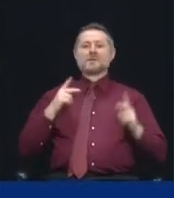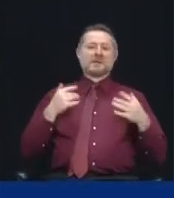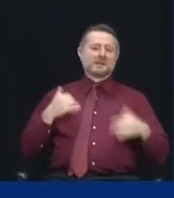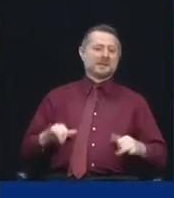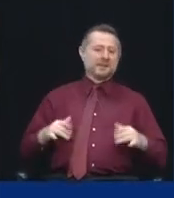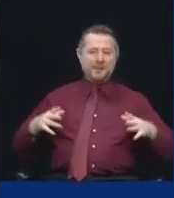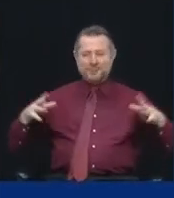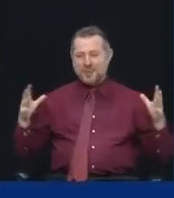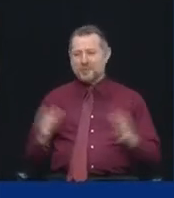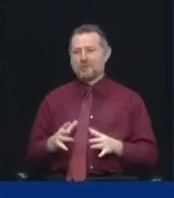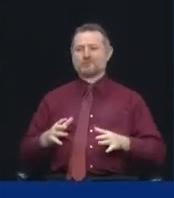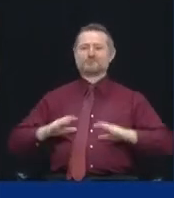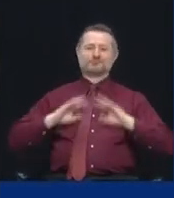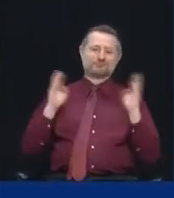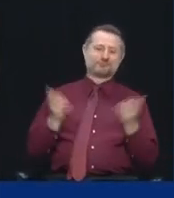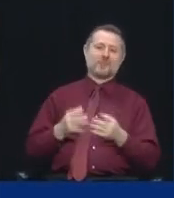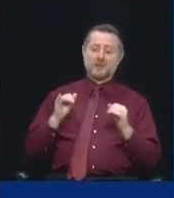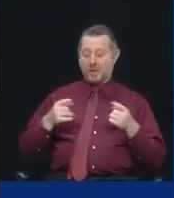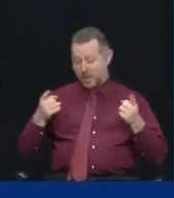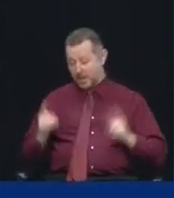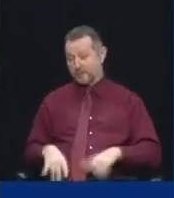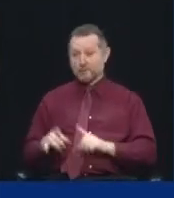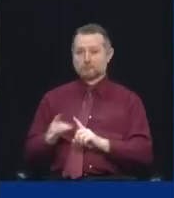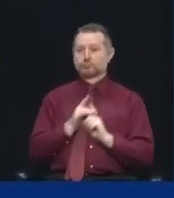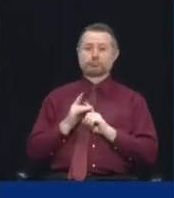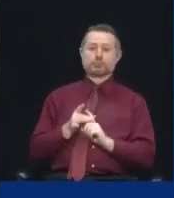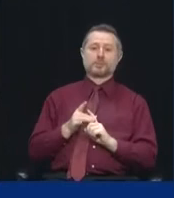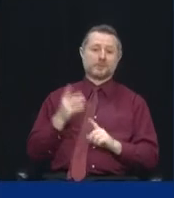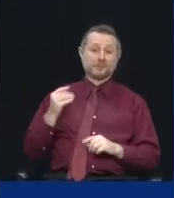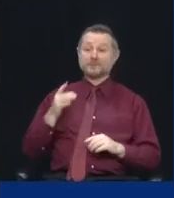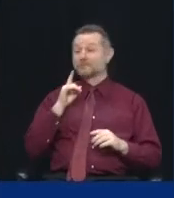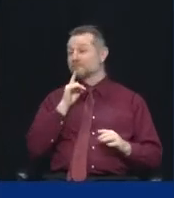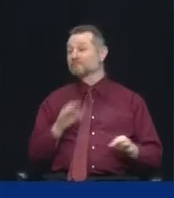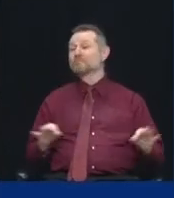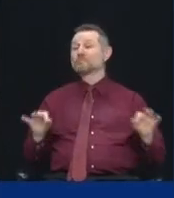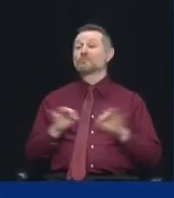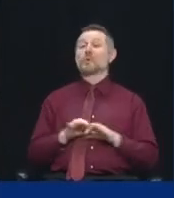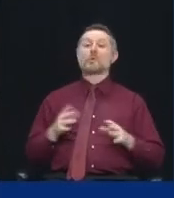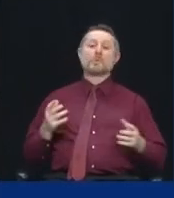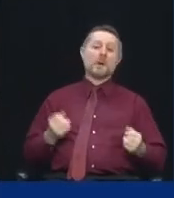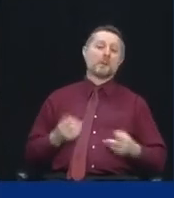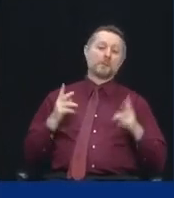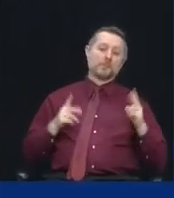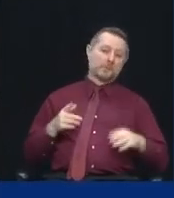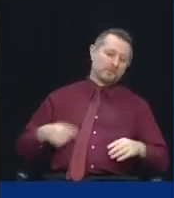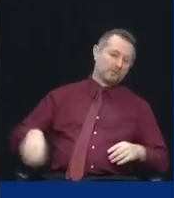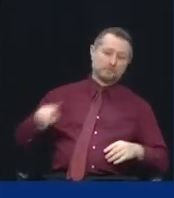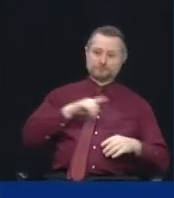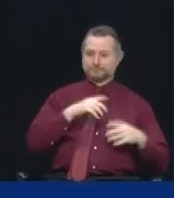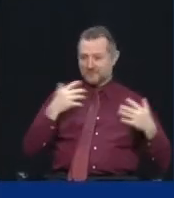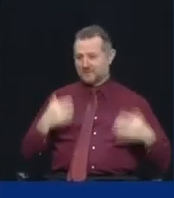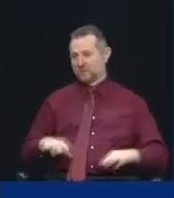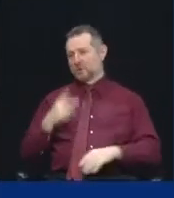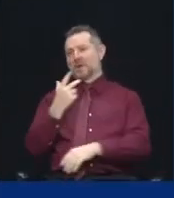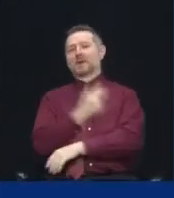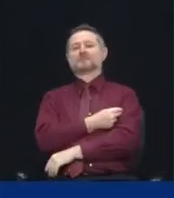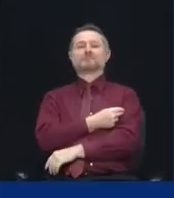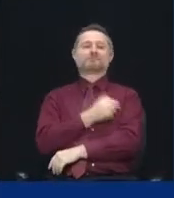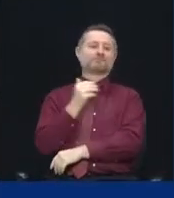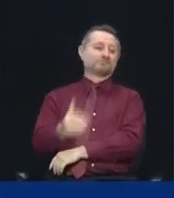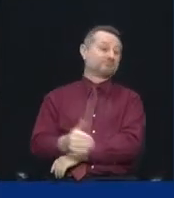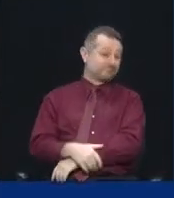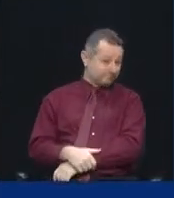the possibilities of infection. So it really relates to the number of people that are being vaccinated, but at the